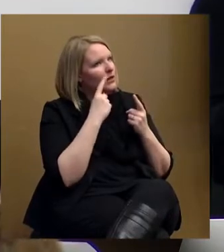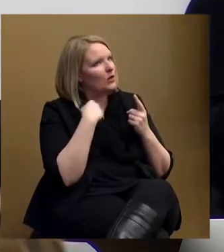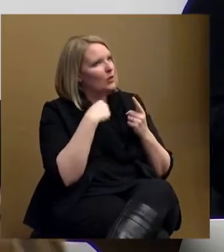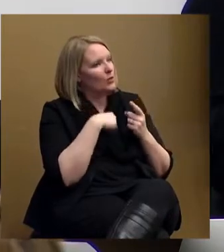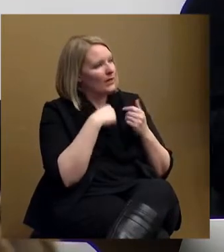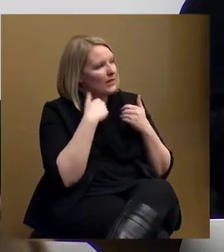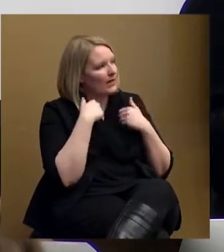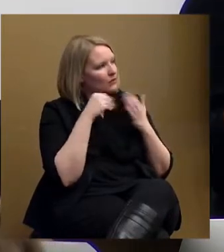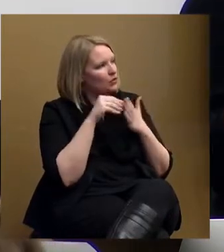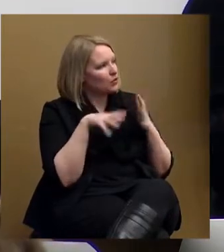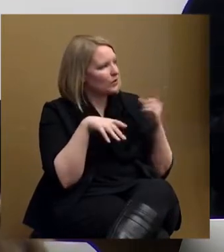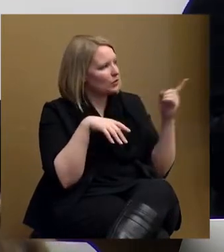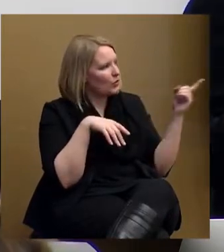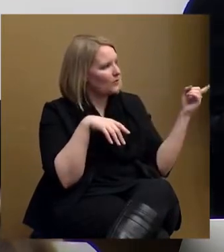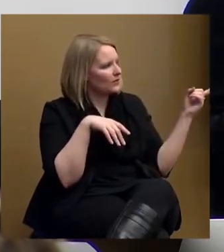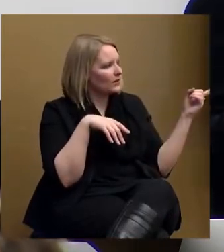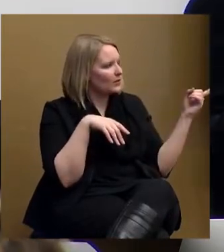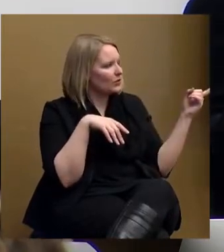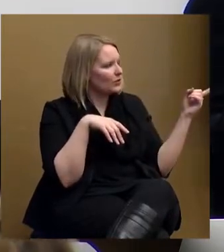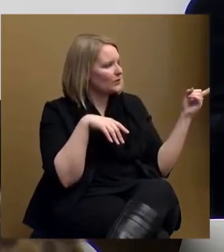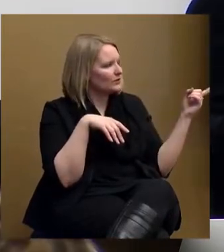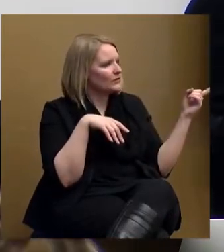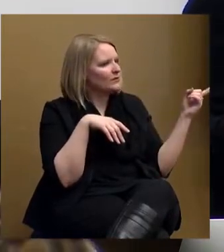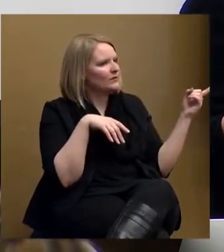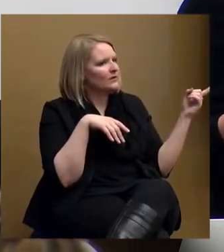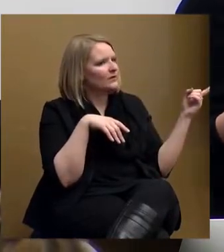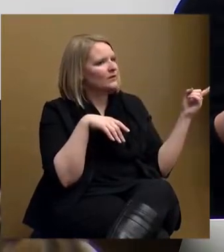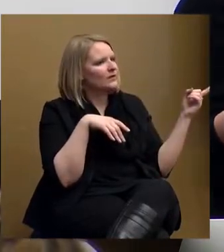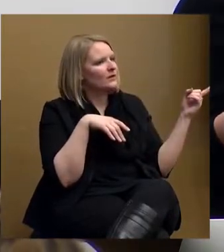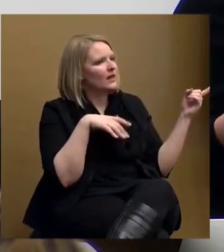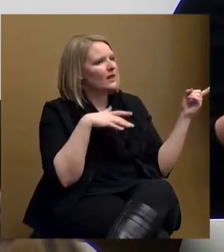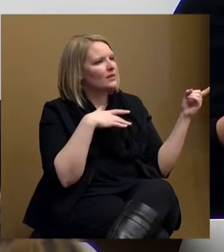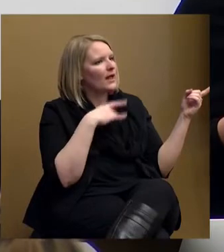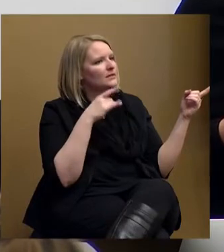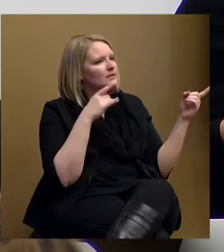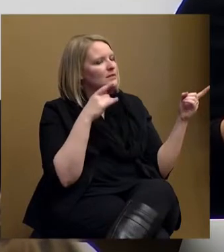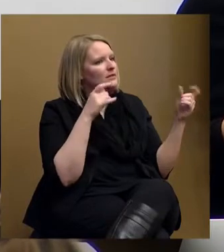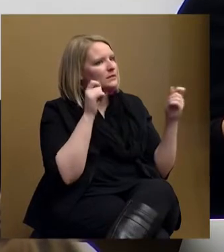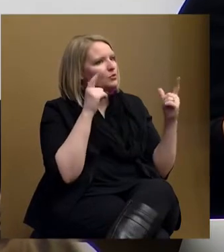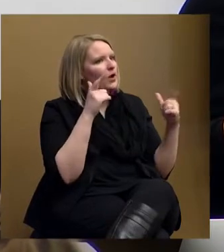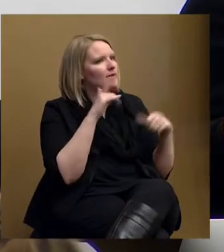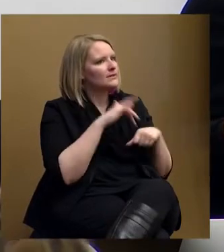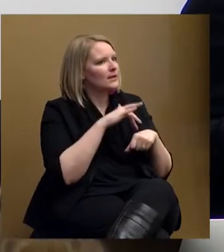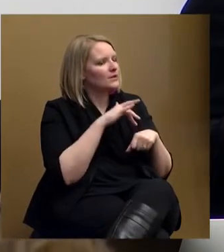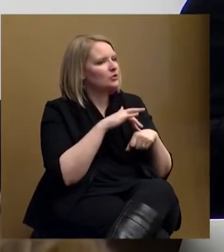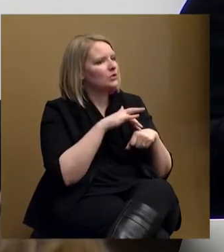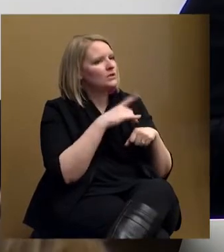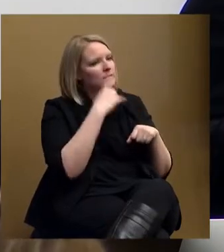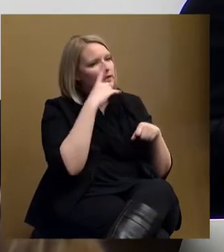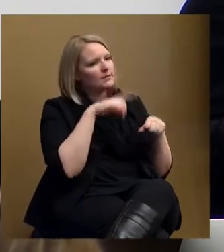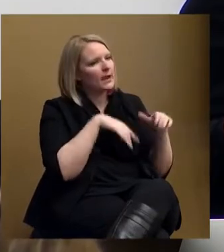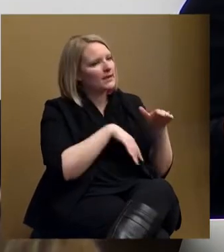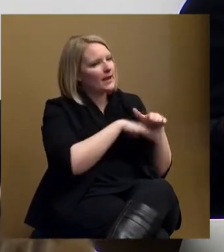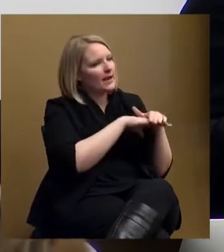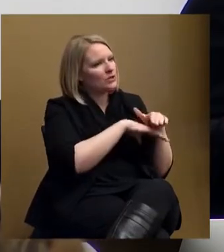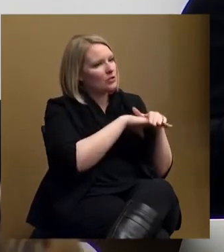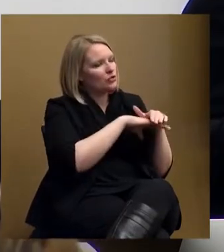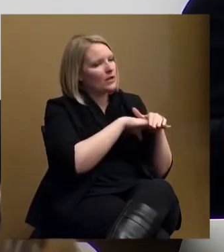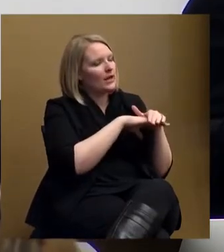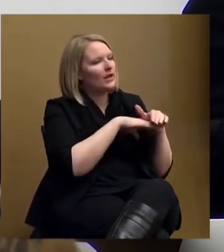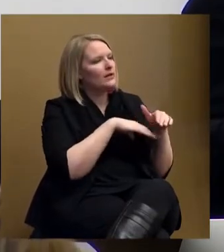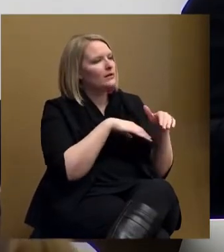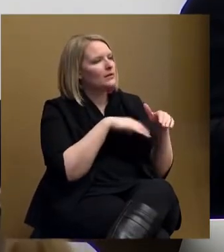student over here that dislikes surprise touch, is okay with hand under hand, gets hot